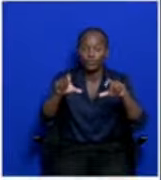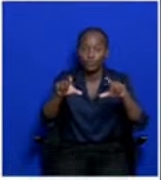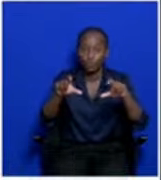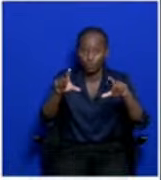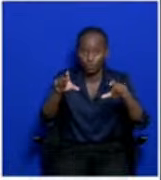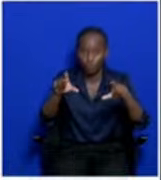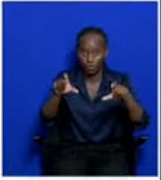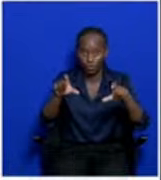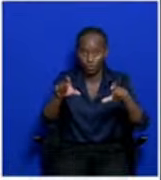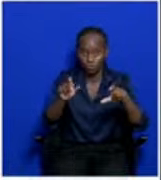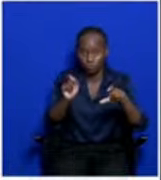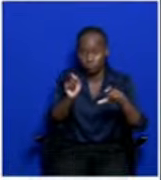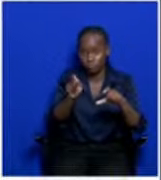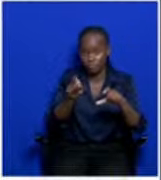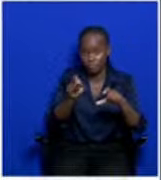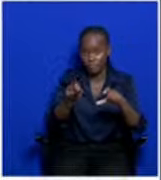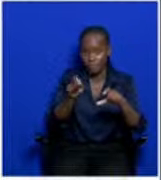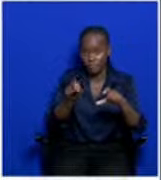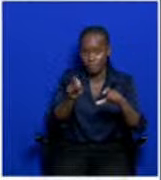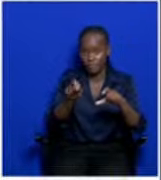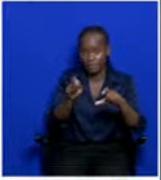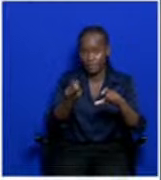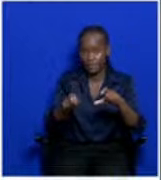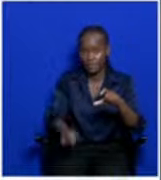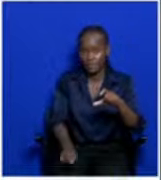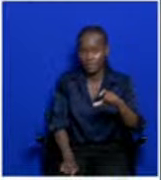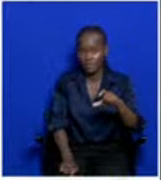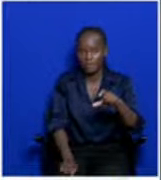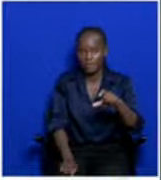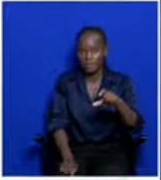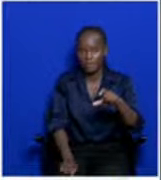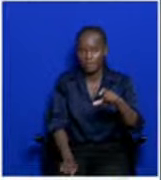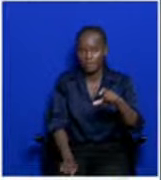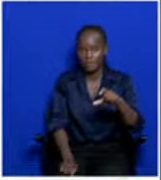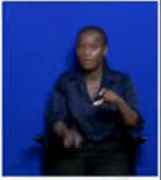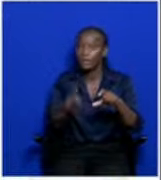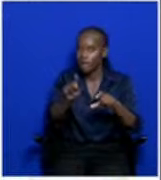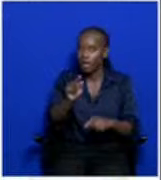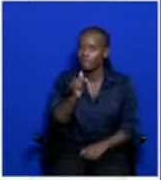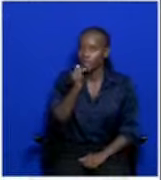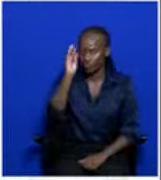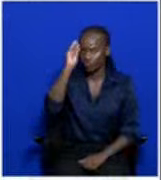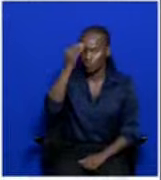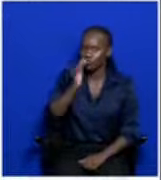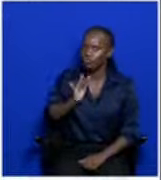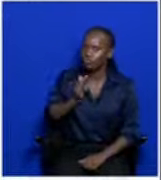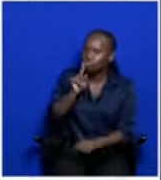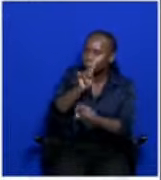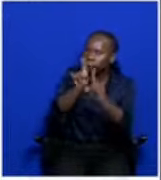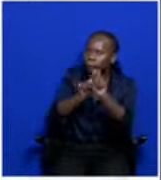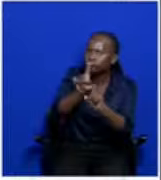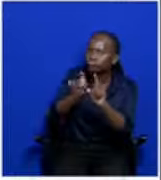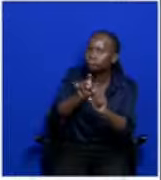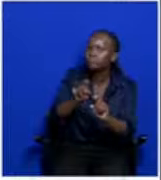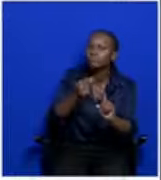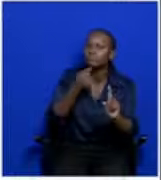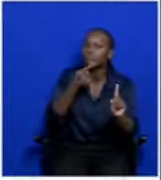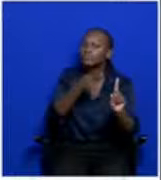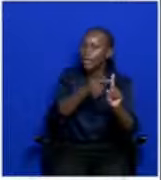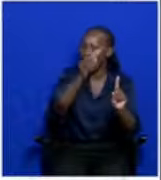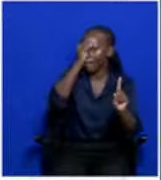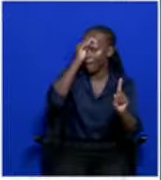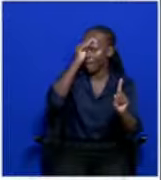interested to confront Mackenzie again to tell me exactly who is that person was inside